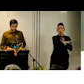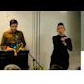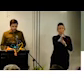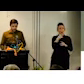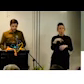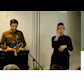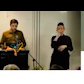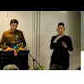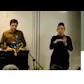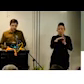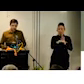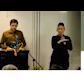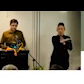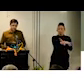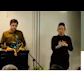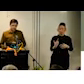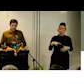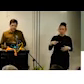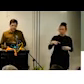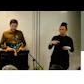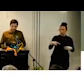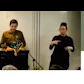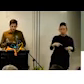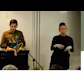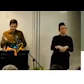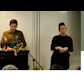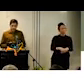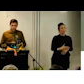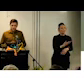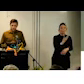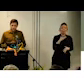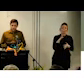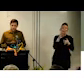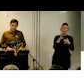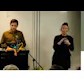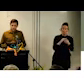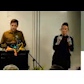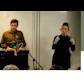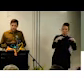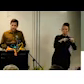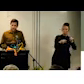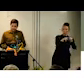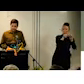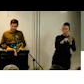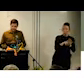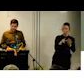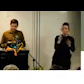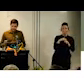decreases. Why is that? Well, it's nicely linked or correlated with the presence or